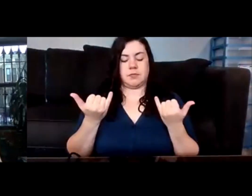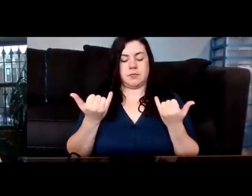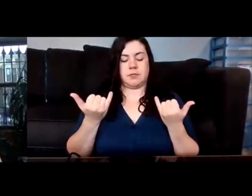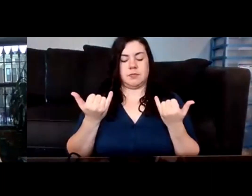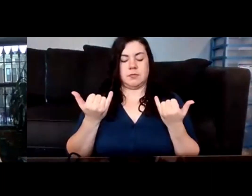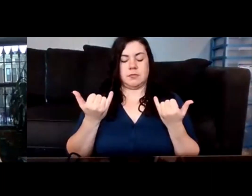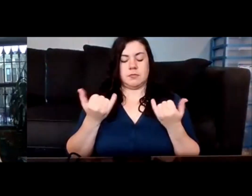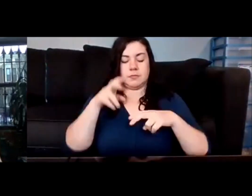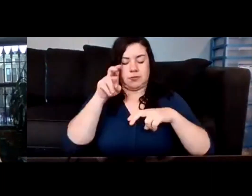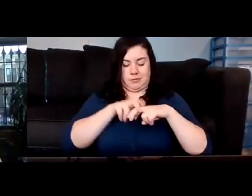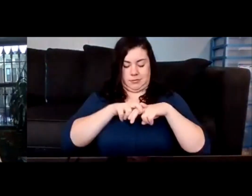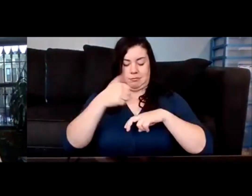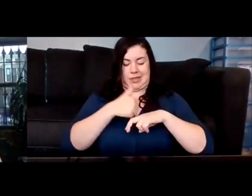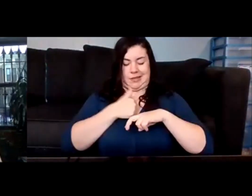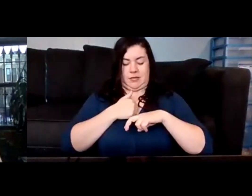from ourselves.